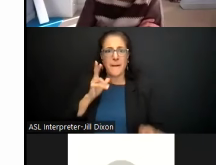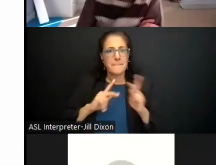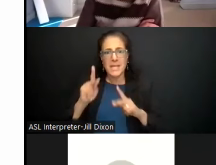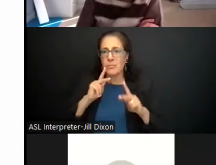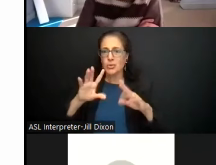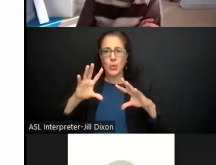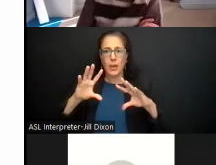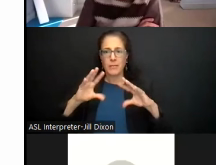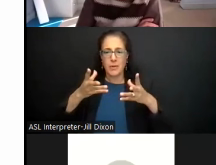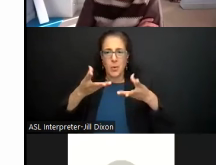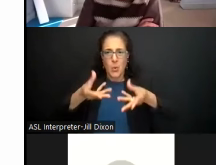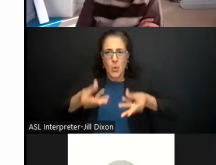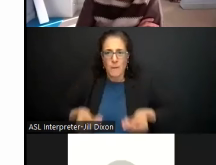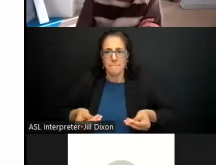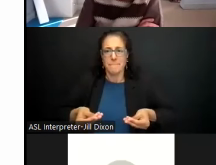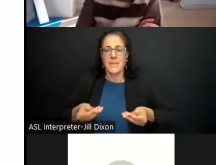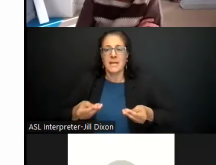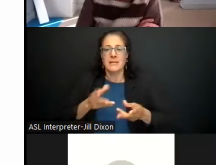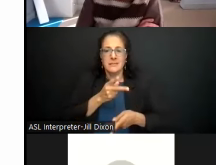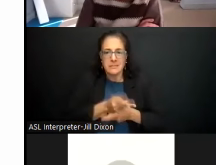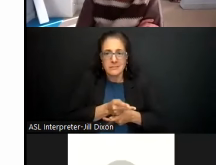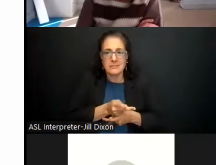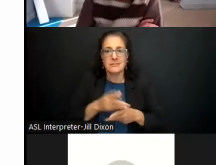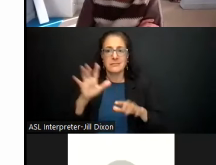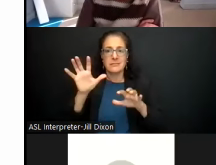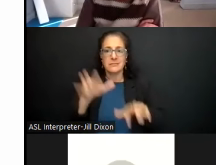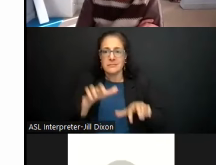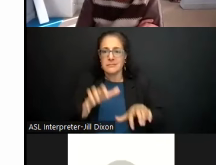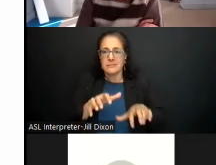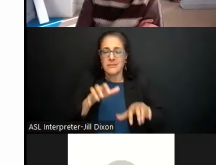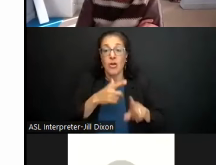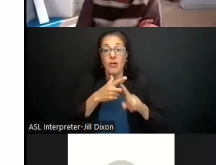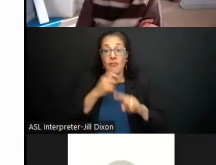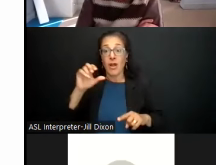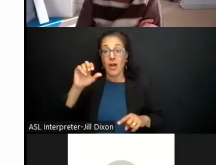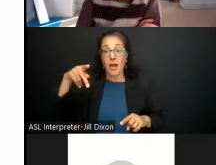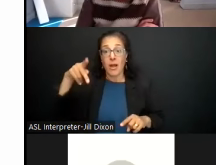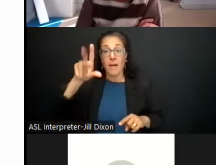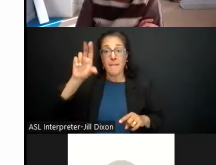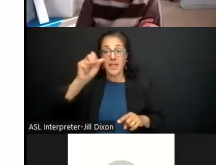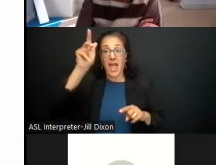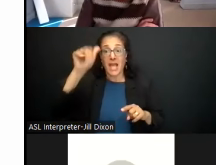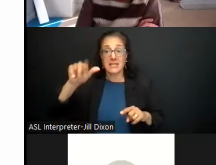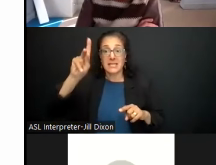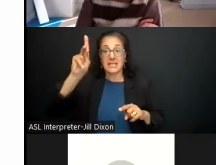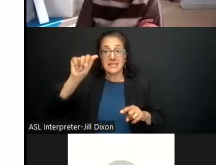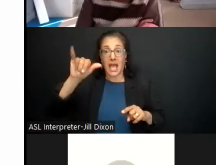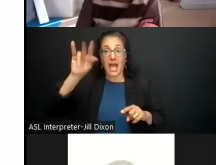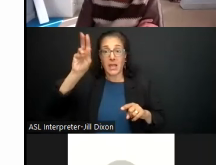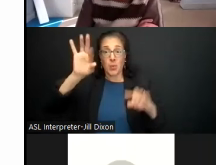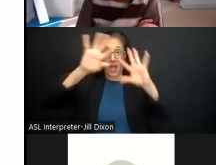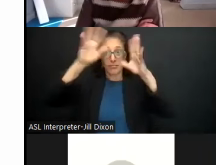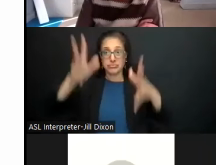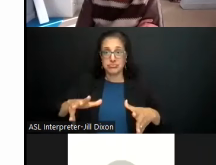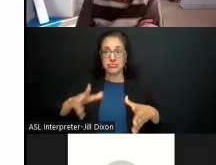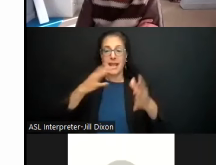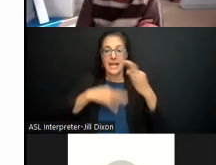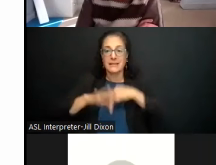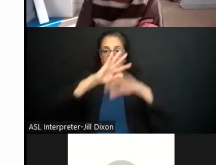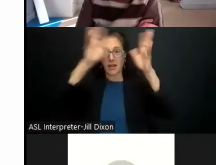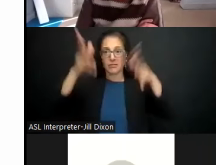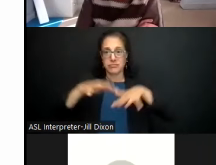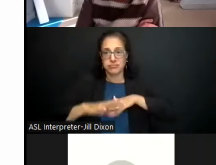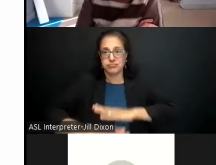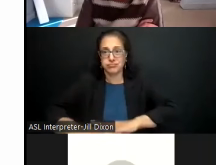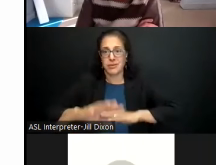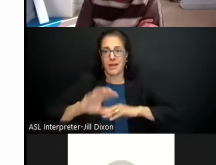the stormwater and even retain some of the stormwater coming off of the Pulaski Skyway, instead of it just inundating our